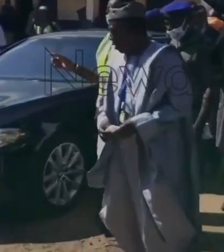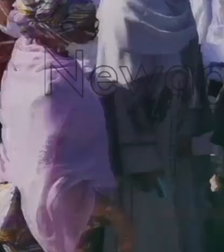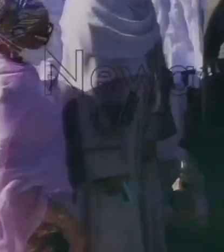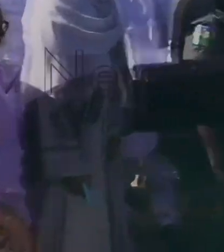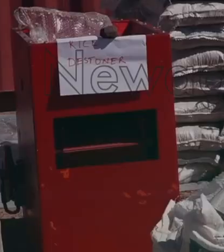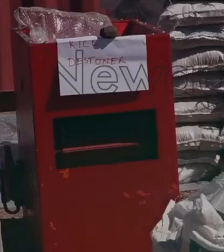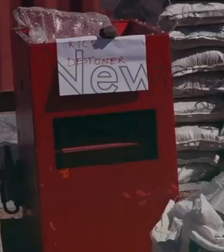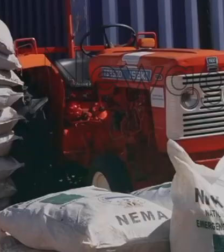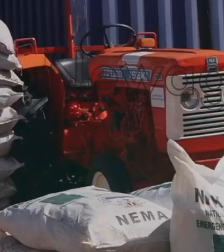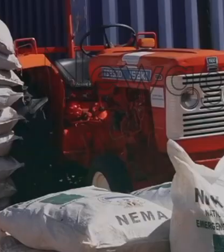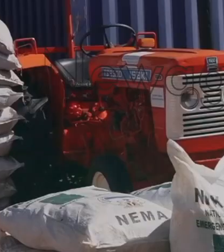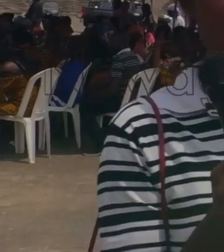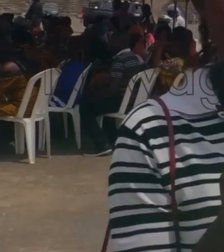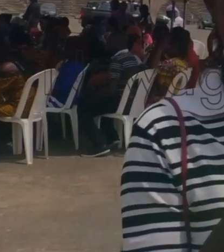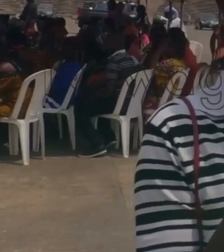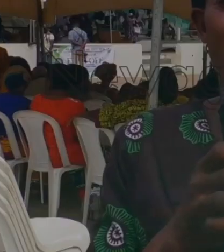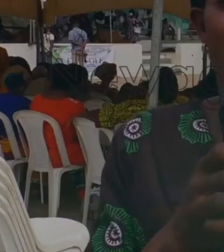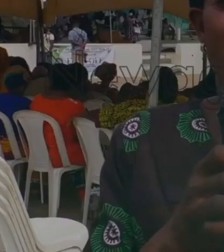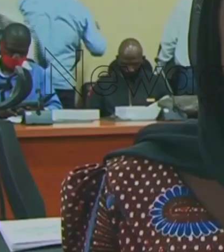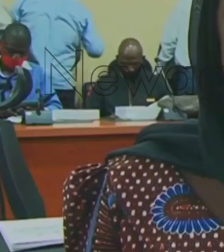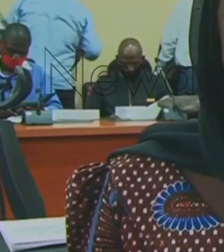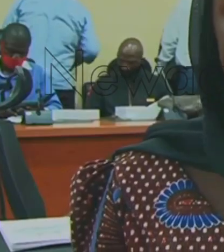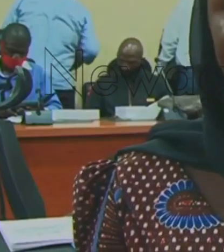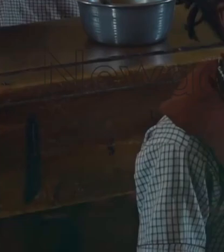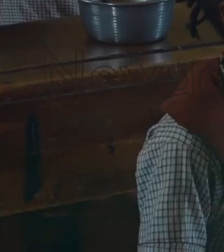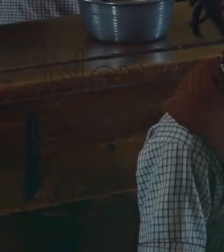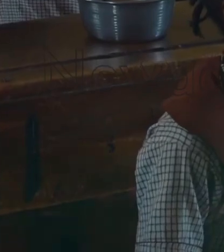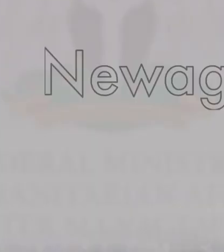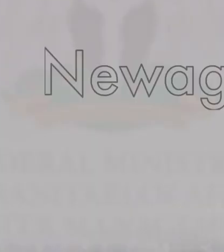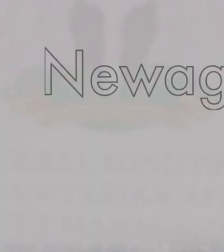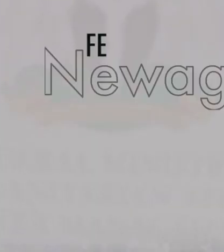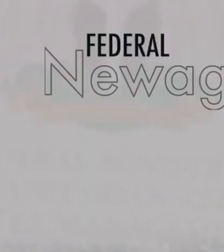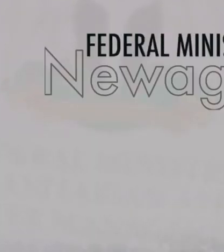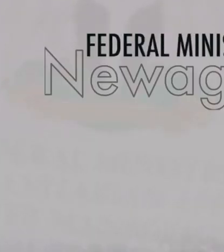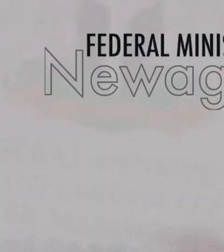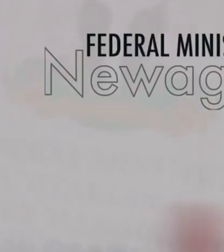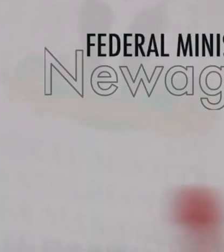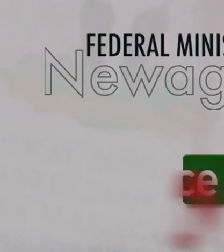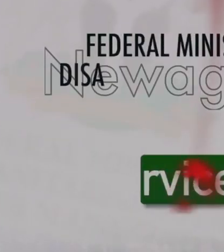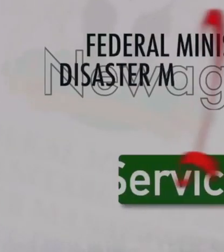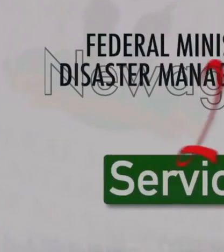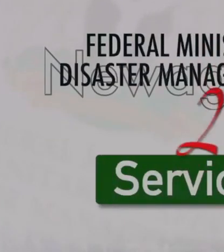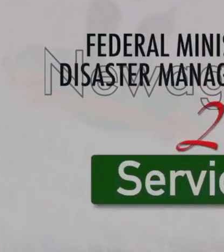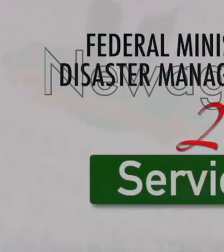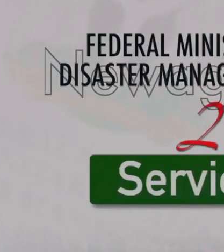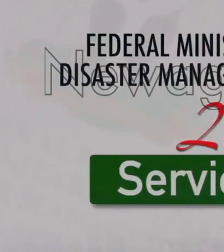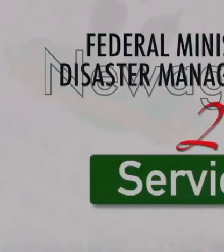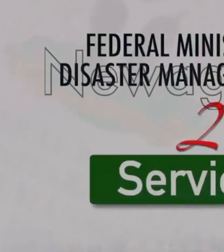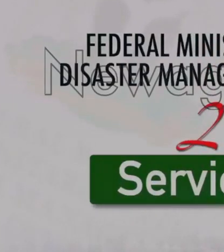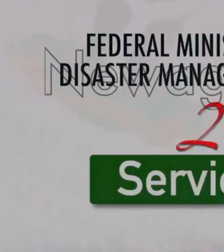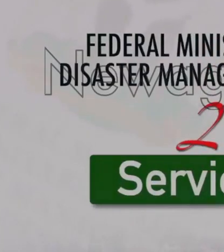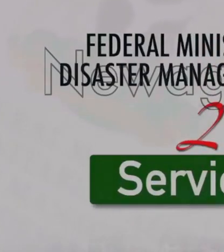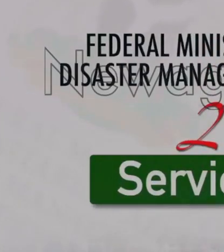because this lady is doing a very good job for our country. Thank you. Thank you for all what that you've been doing for us.